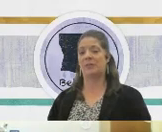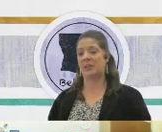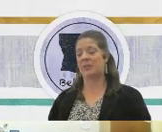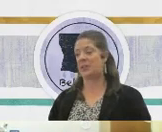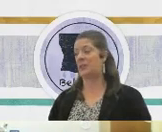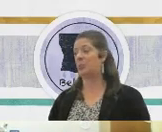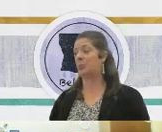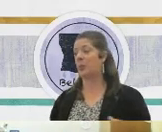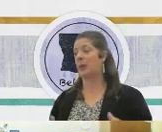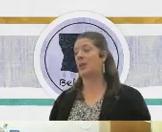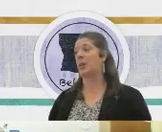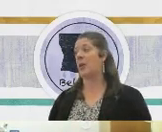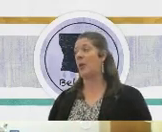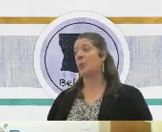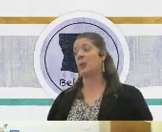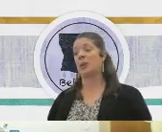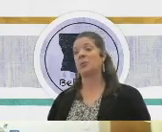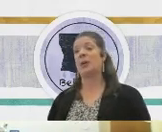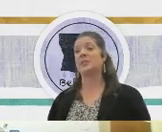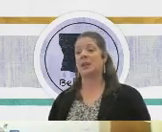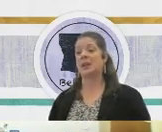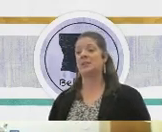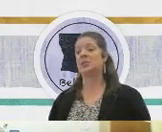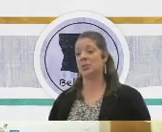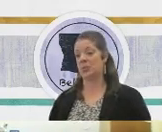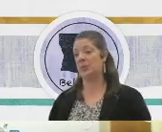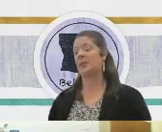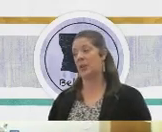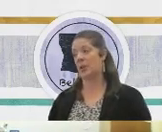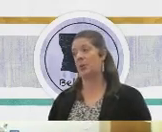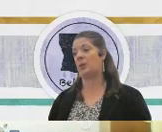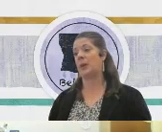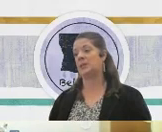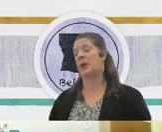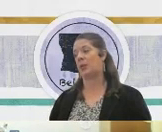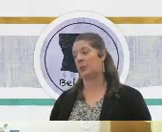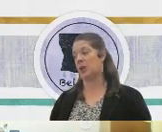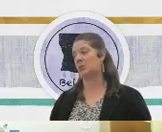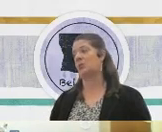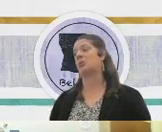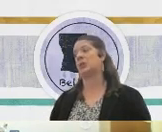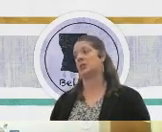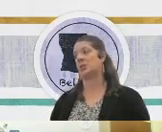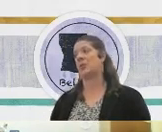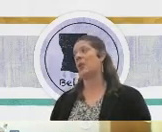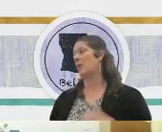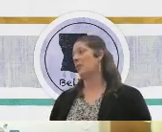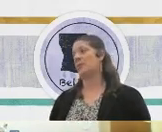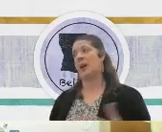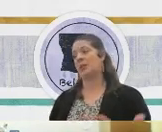statutes 1715 for employment in the pre-K to 12 setting is to complete a fingerprint-based background check. So you'll need